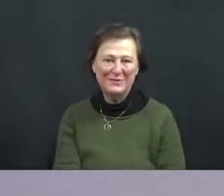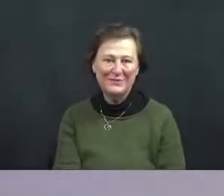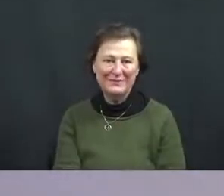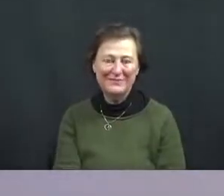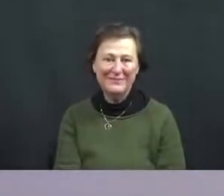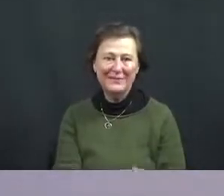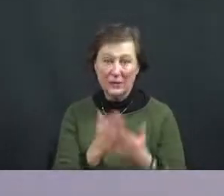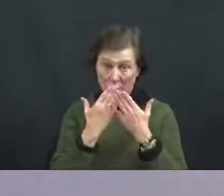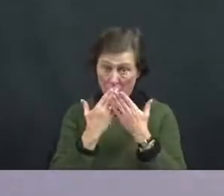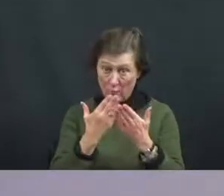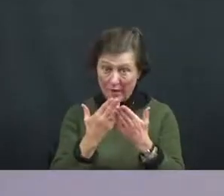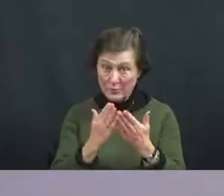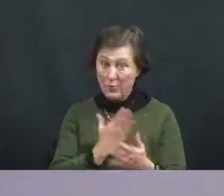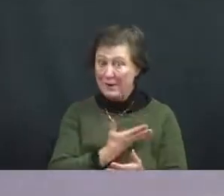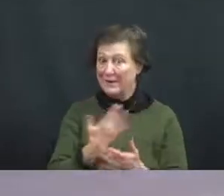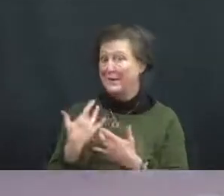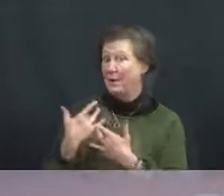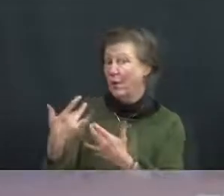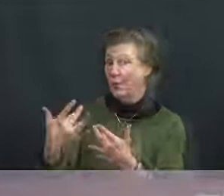Gratitude is our way.